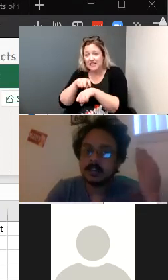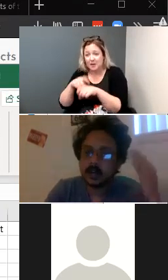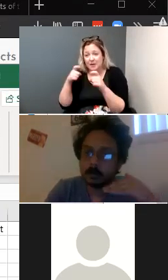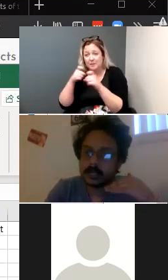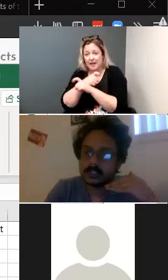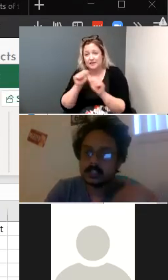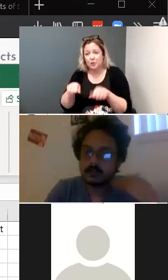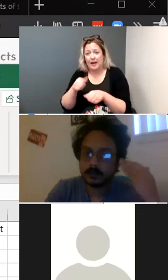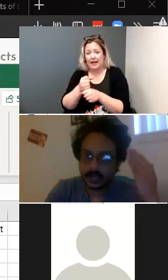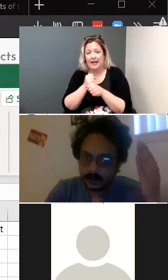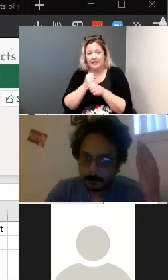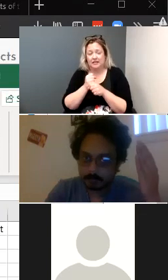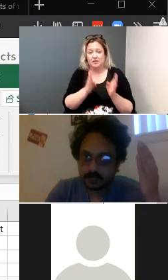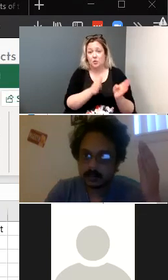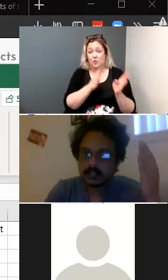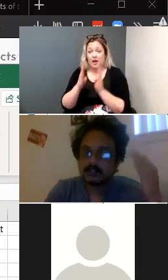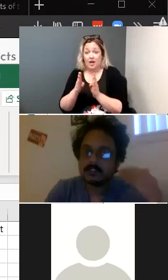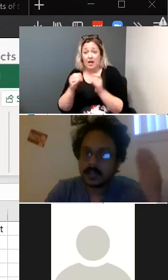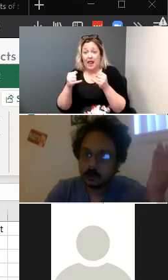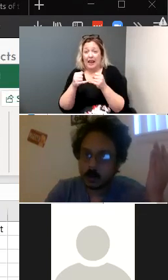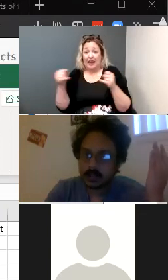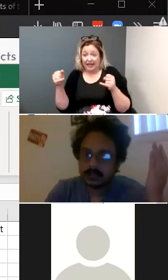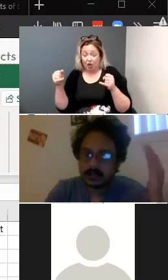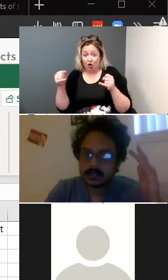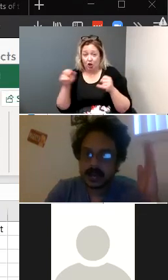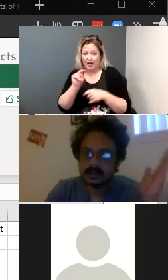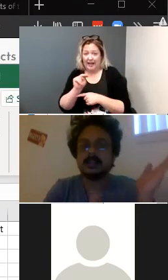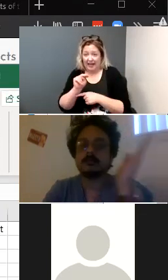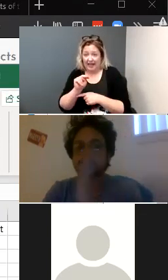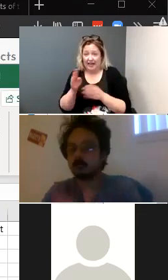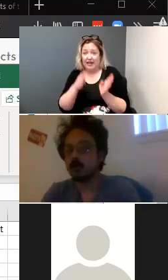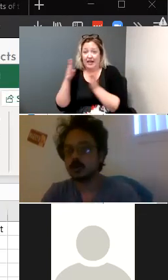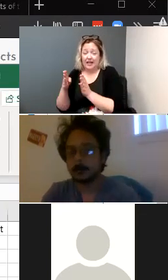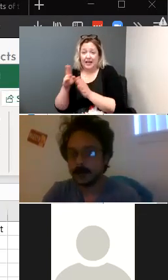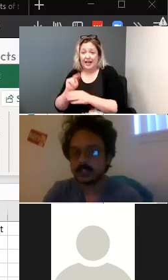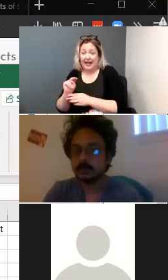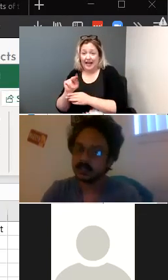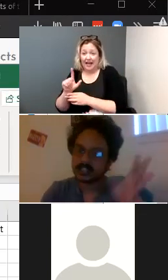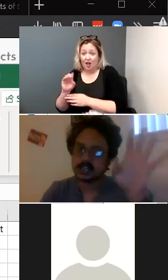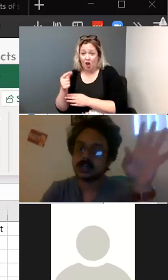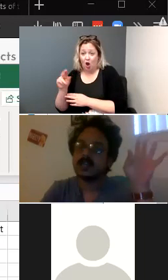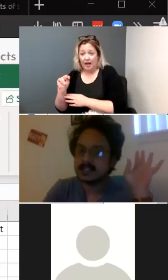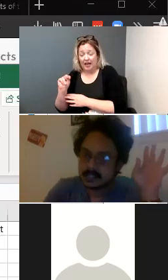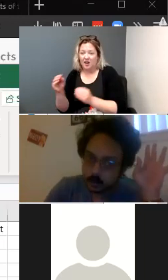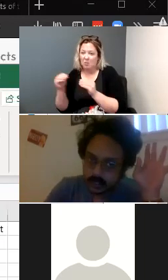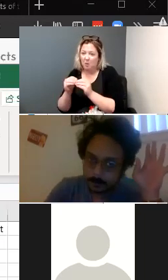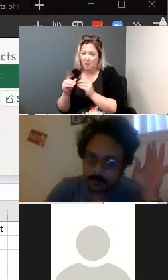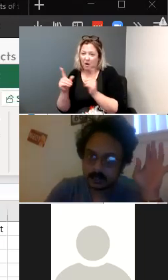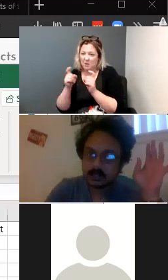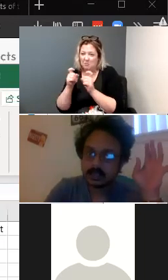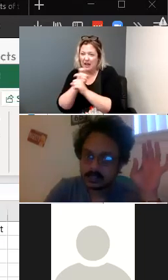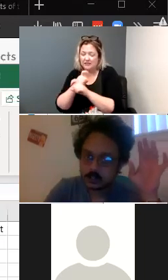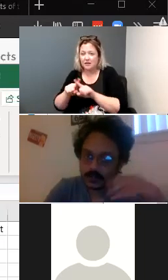Then we have a linear complexity of n. Then we have n log n that is slightly more complex, but in general that is still